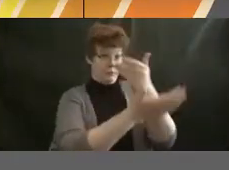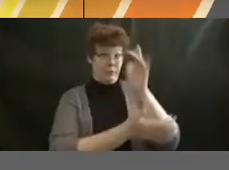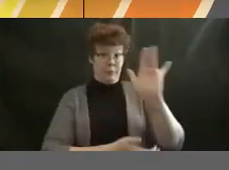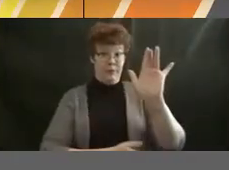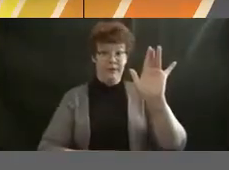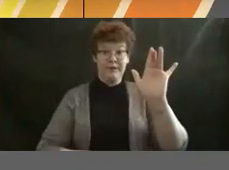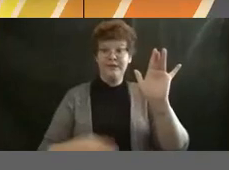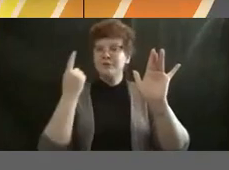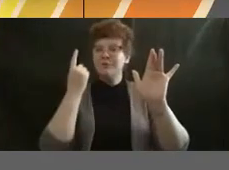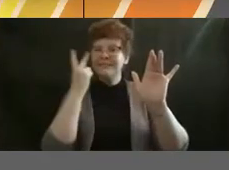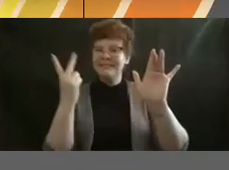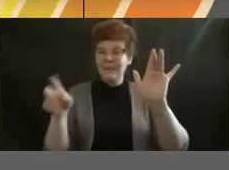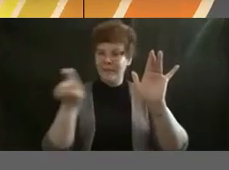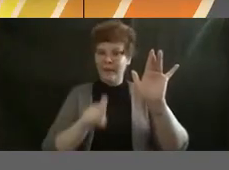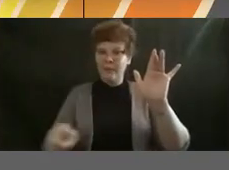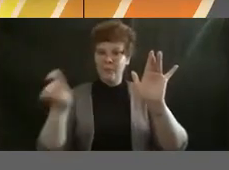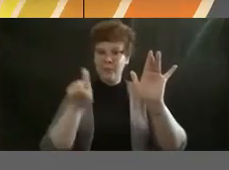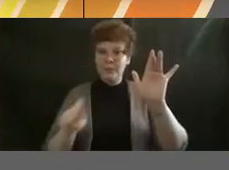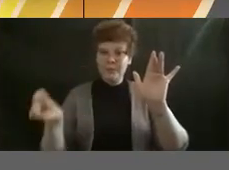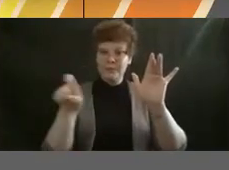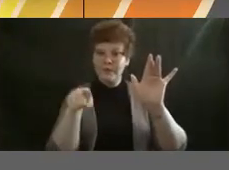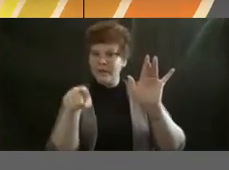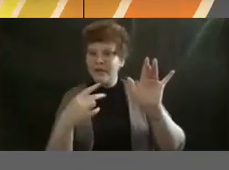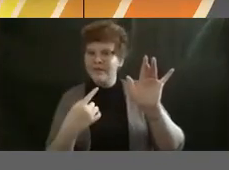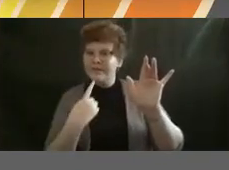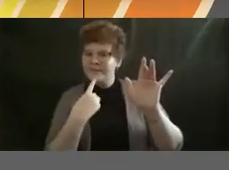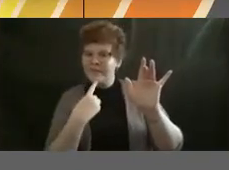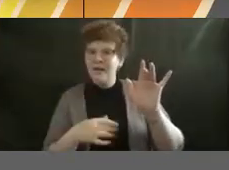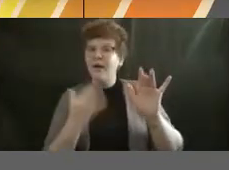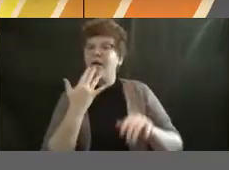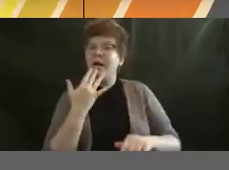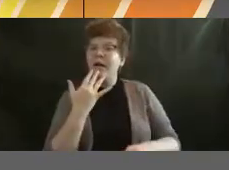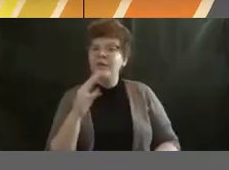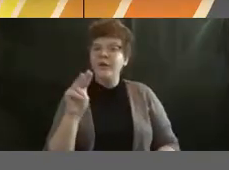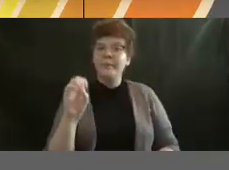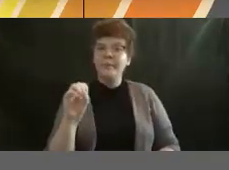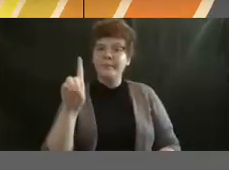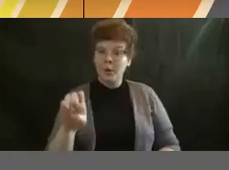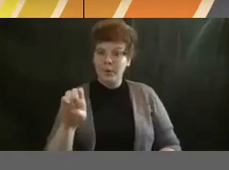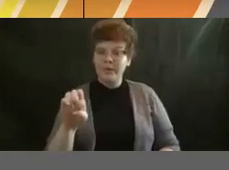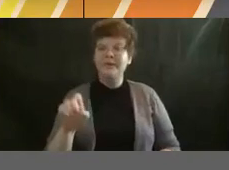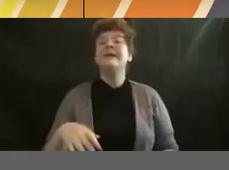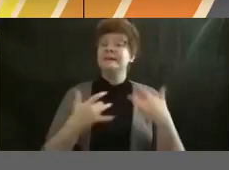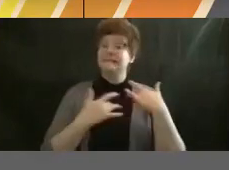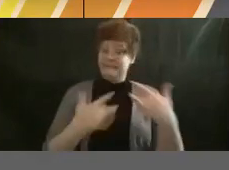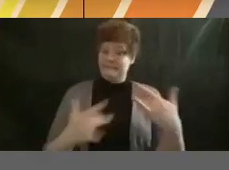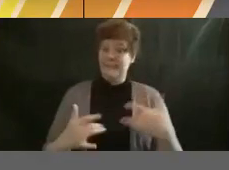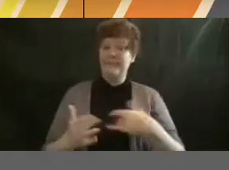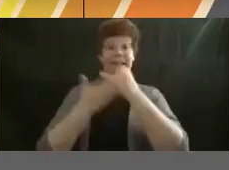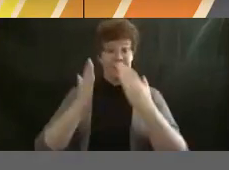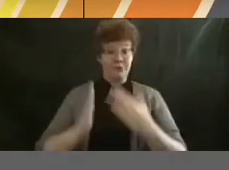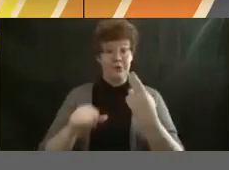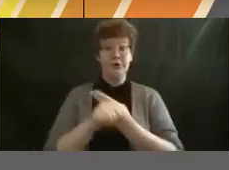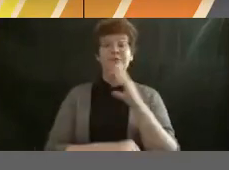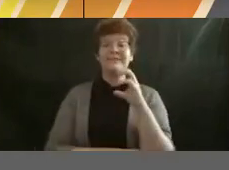my cursor, it says color mode. By default, Illustrator uses CMYK color. That stands